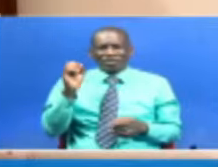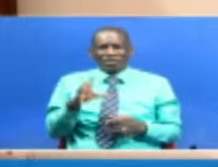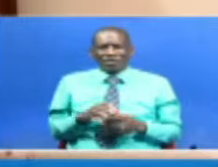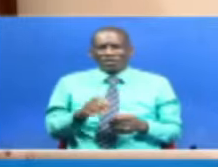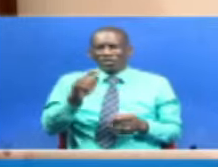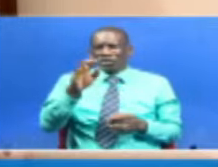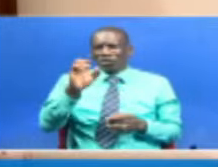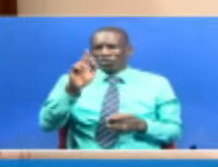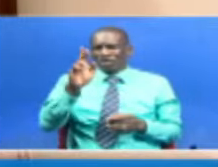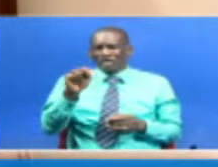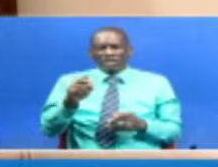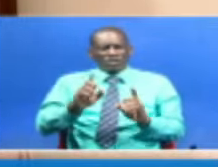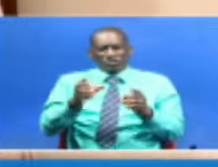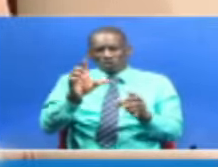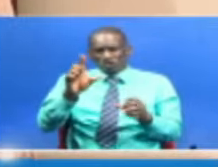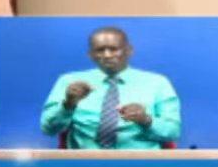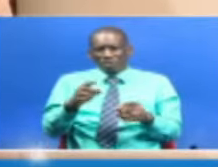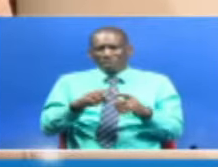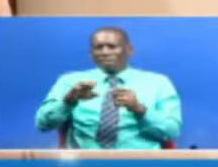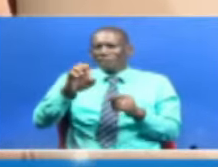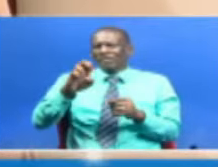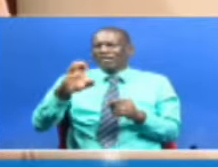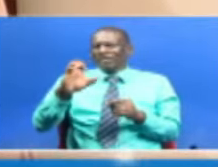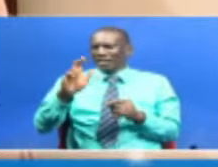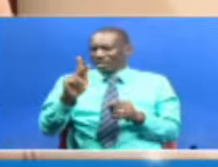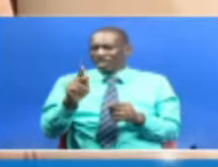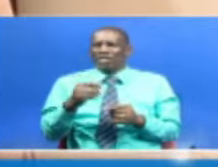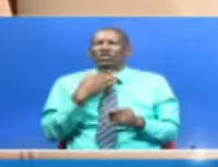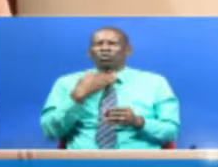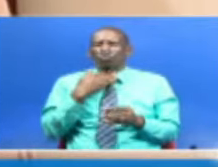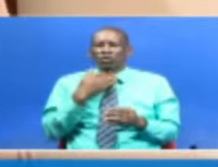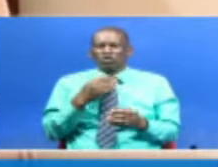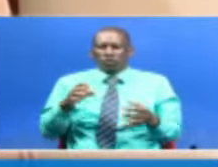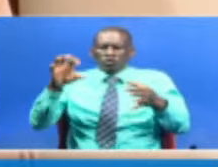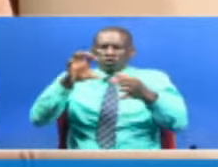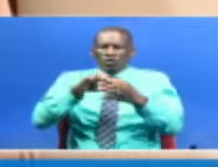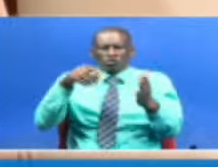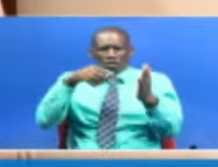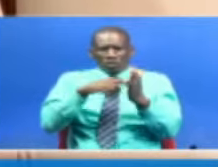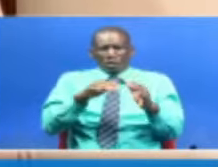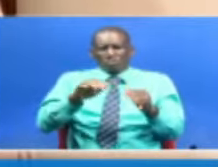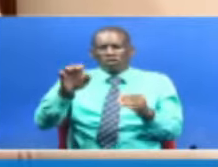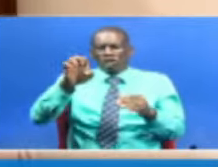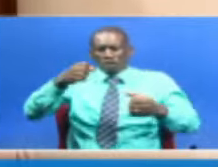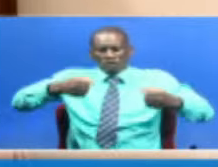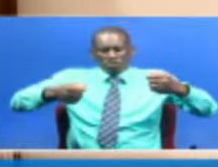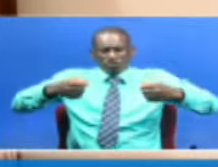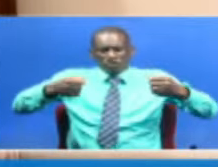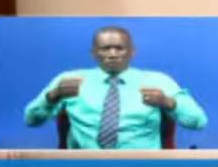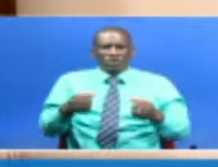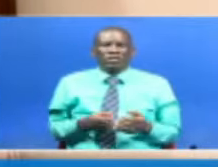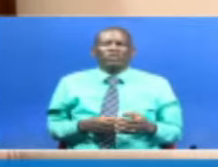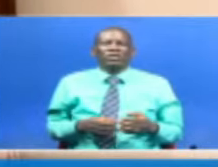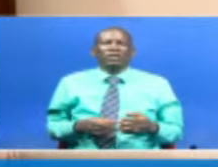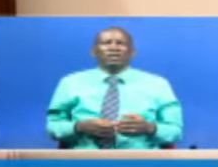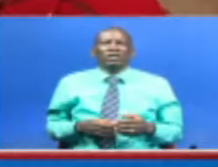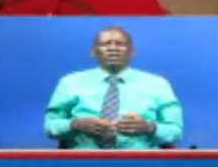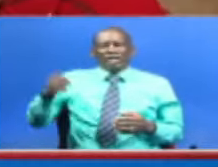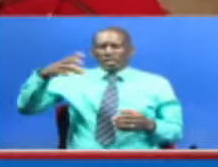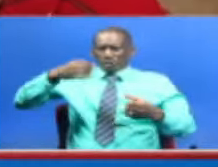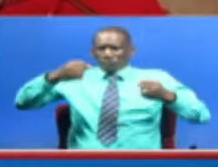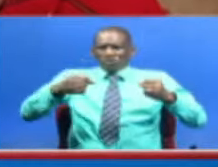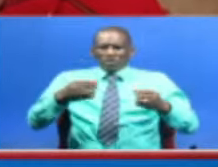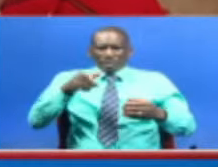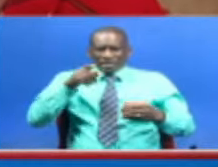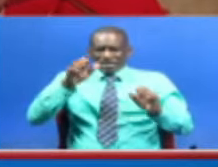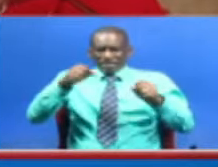Tokens and jokes. But Eric, I had wanted to jump onto your point on e-mobility. Yeah, I think it's a very